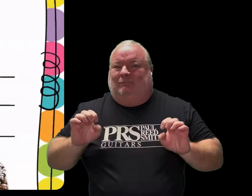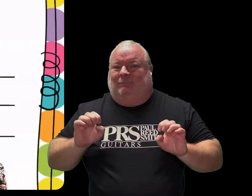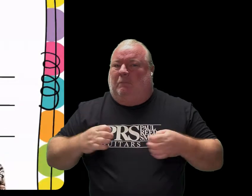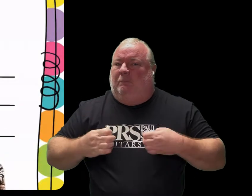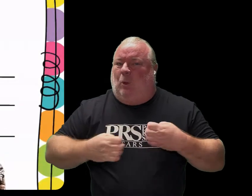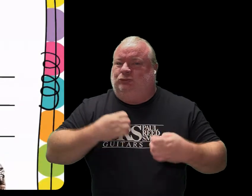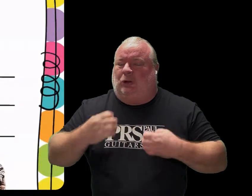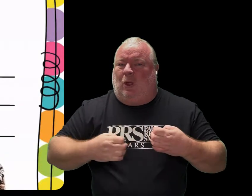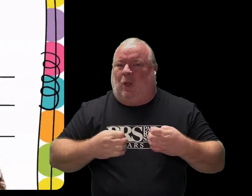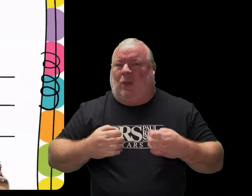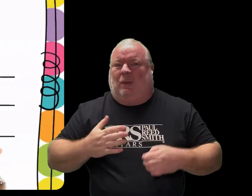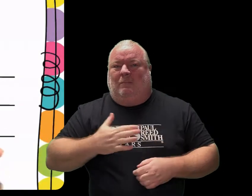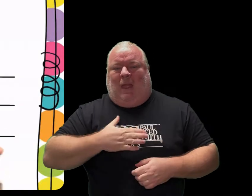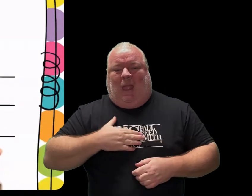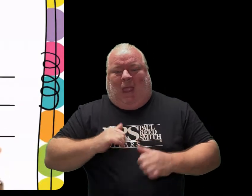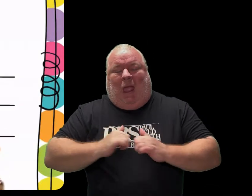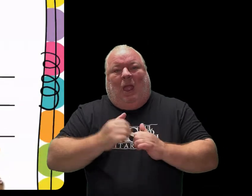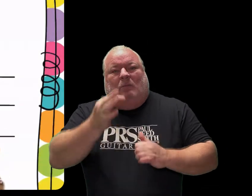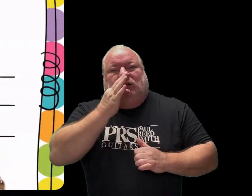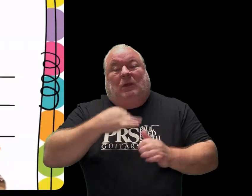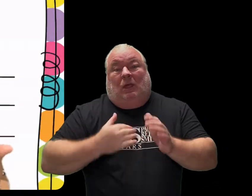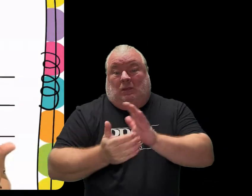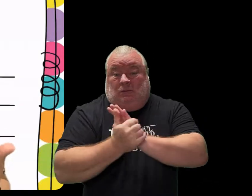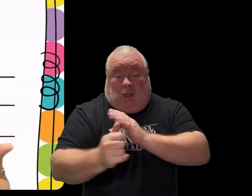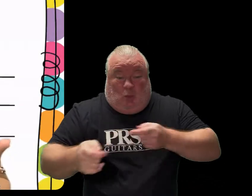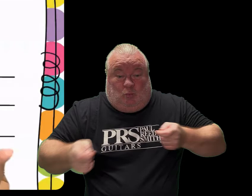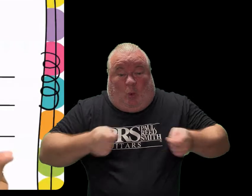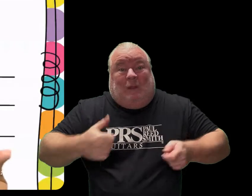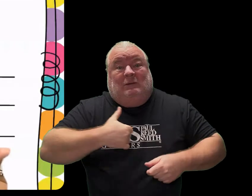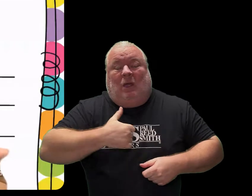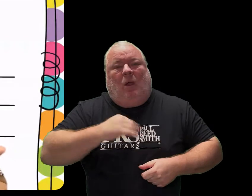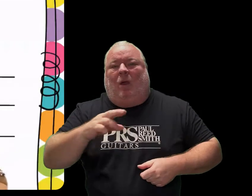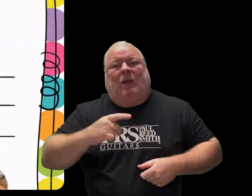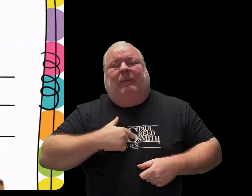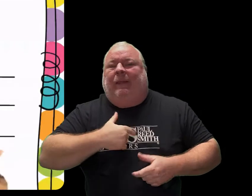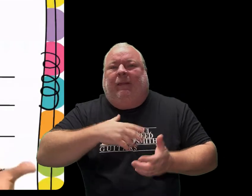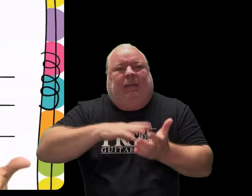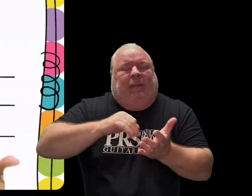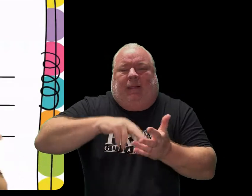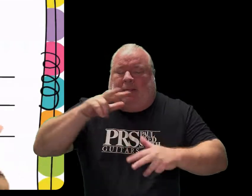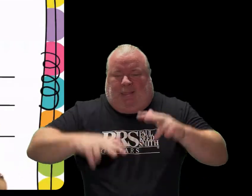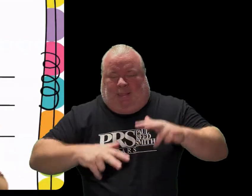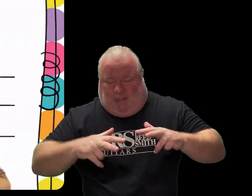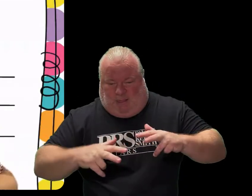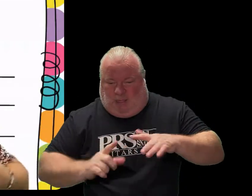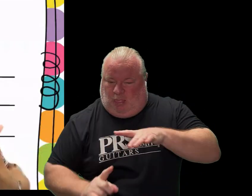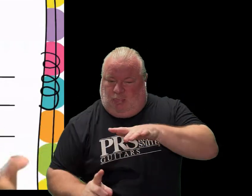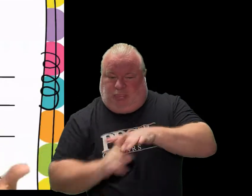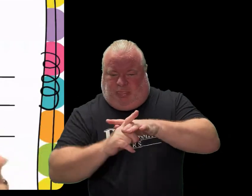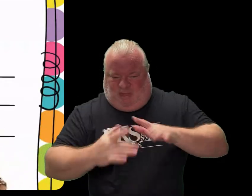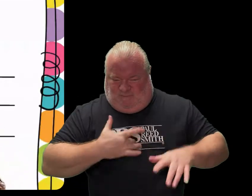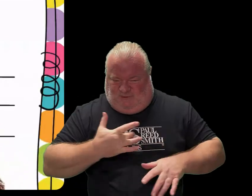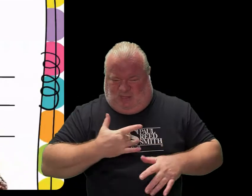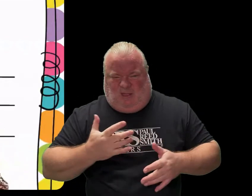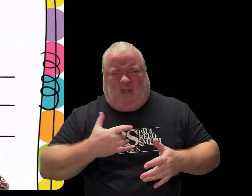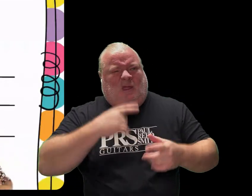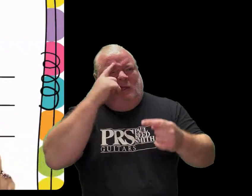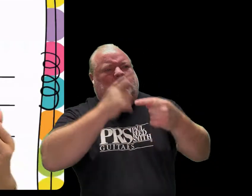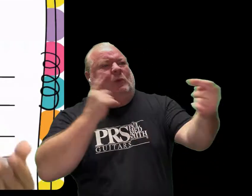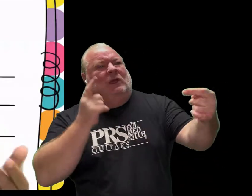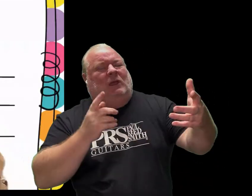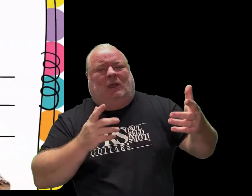emotional intelligence. That's right. You may not know this, but we all have to learn how to